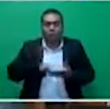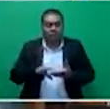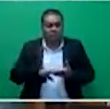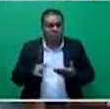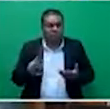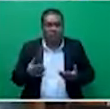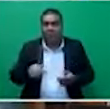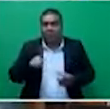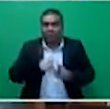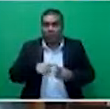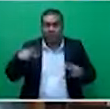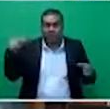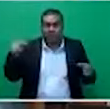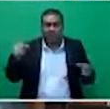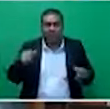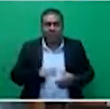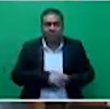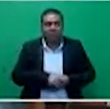capita,